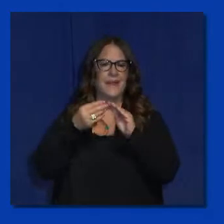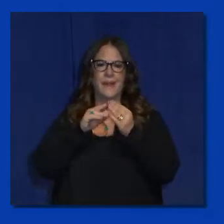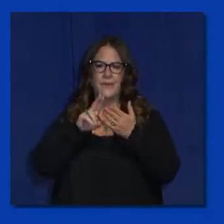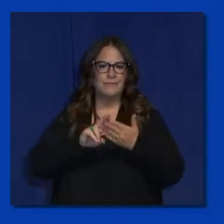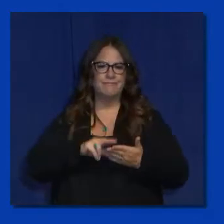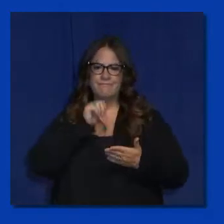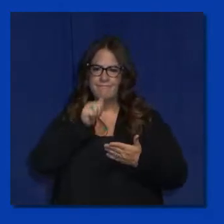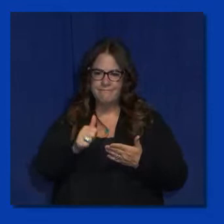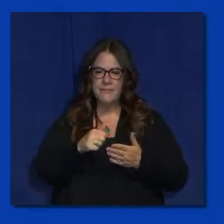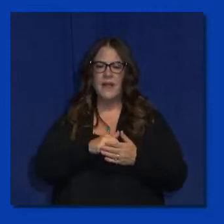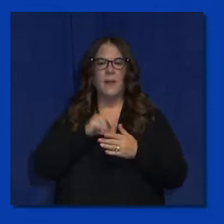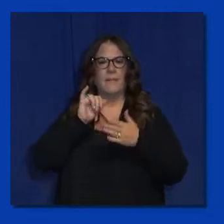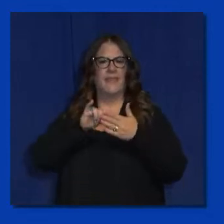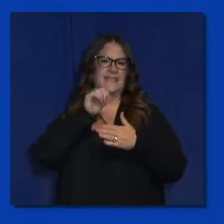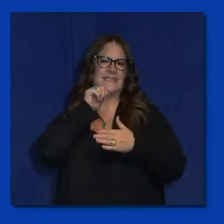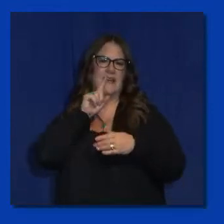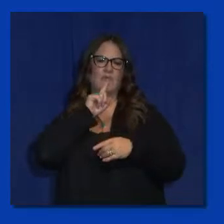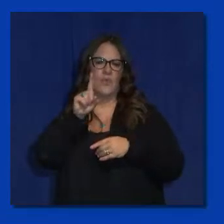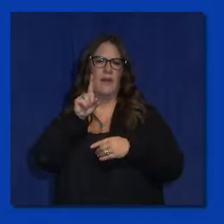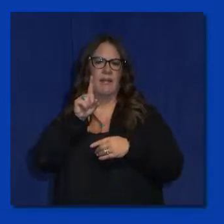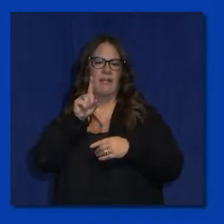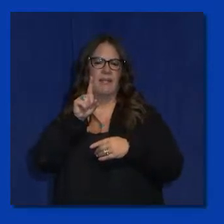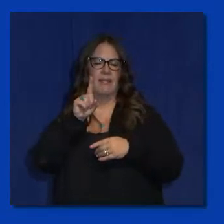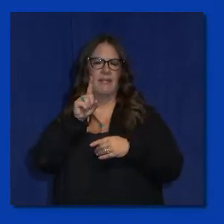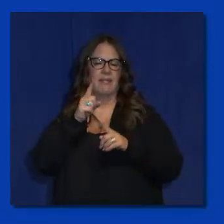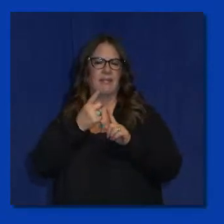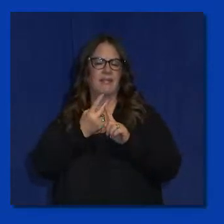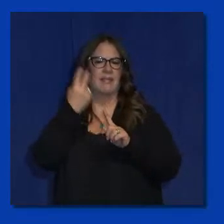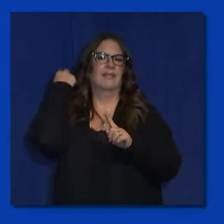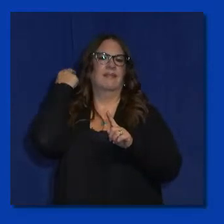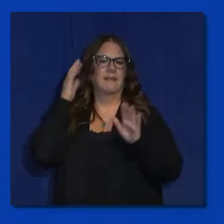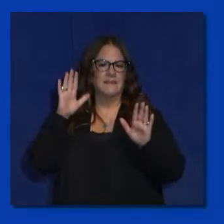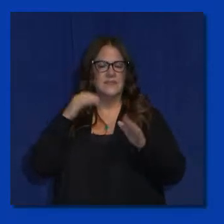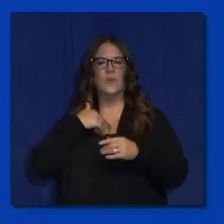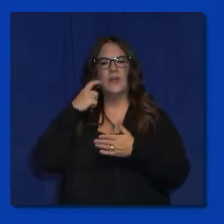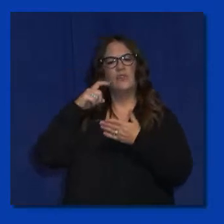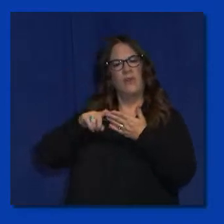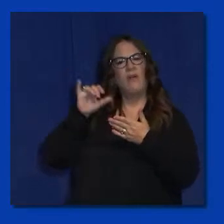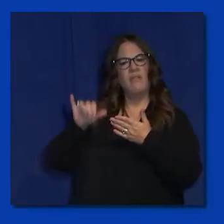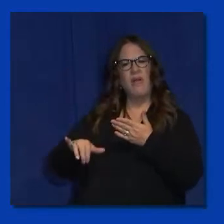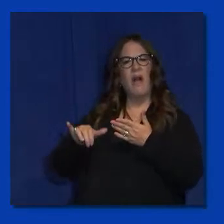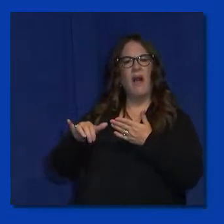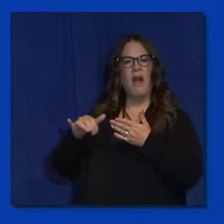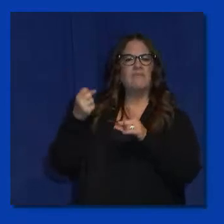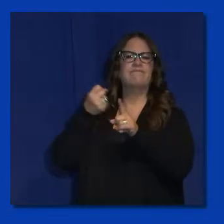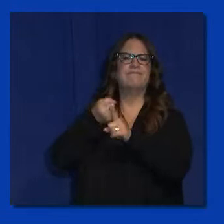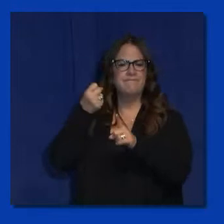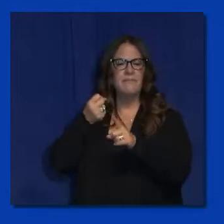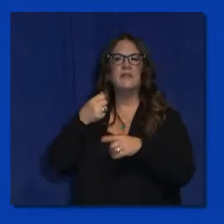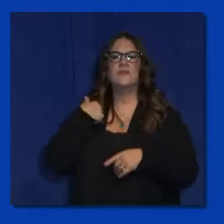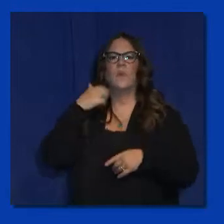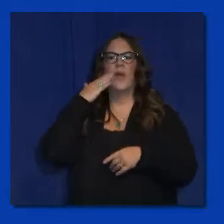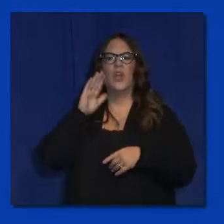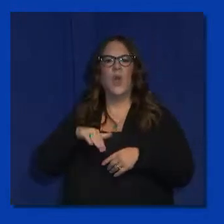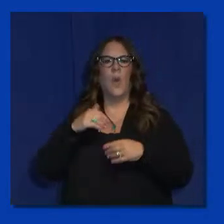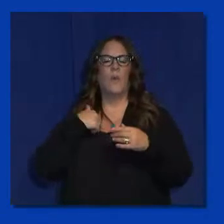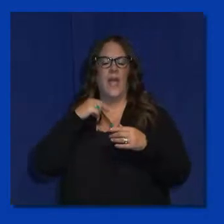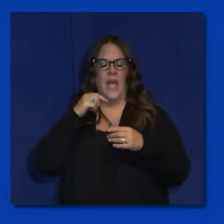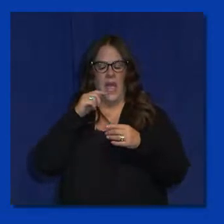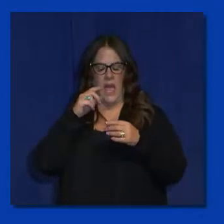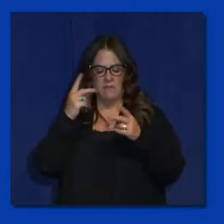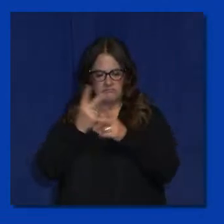necessarily a real average. And so we acknowledge that, and so we're blending a more appropriate average, we think, that's more